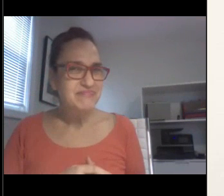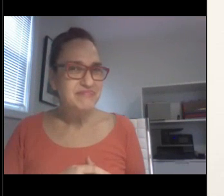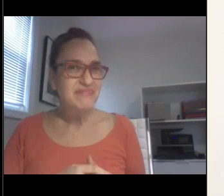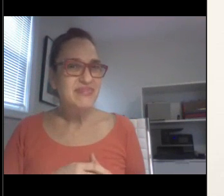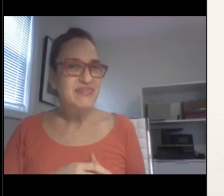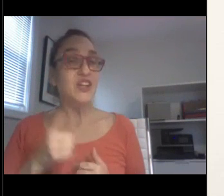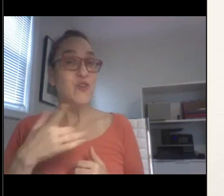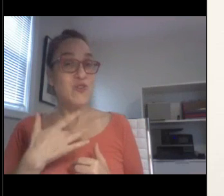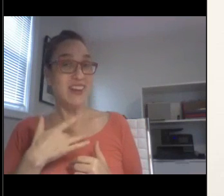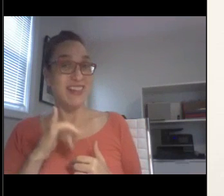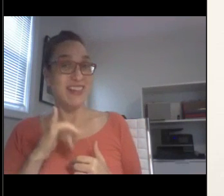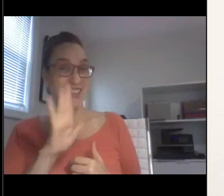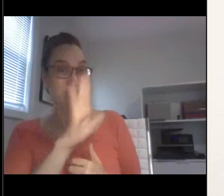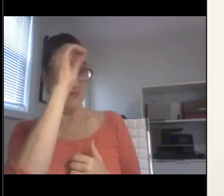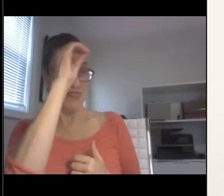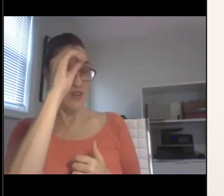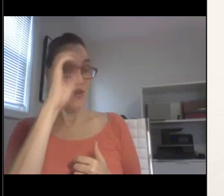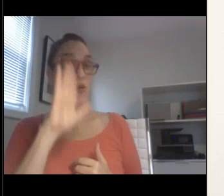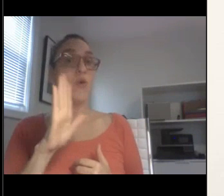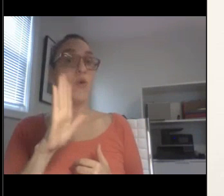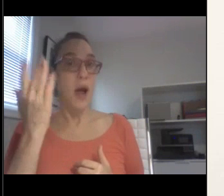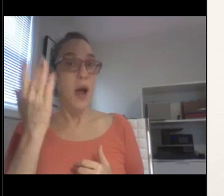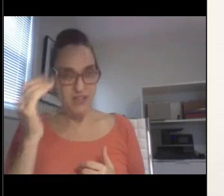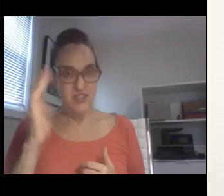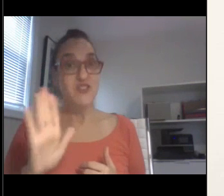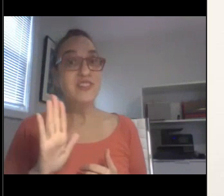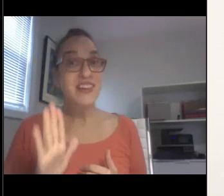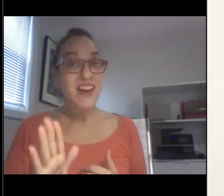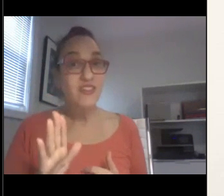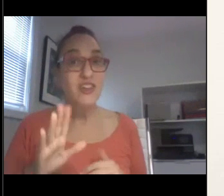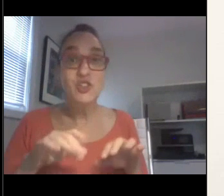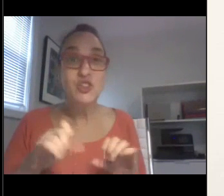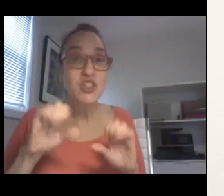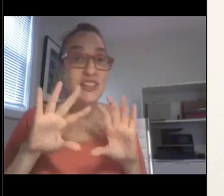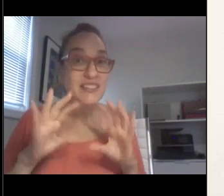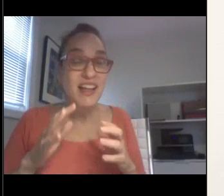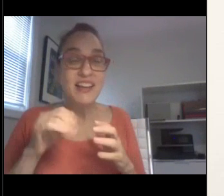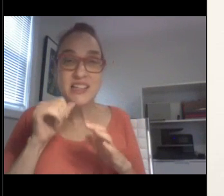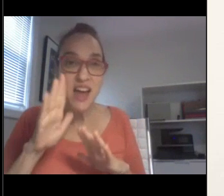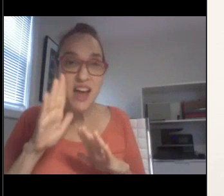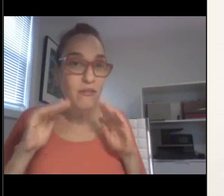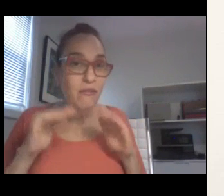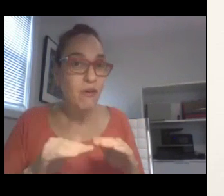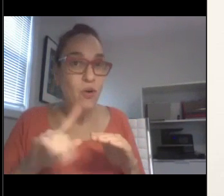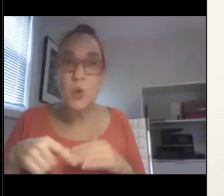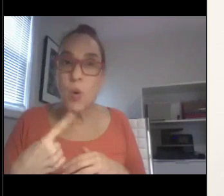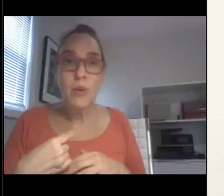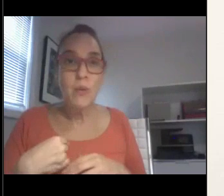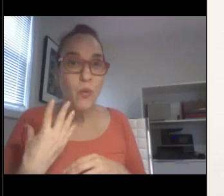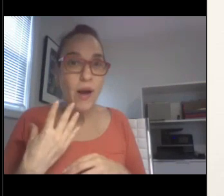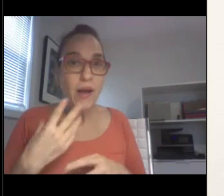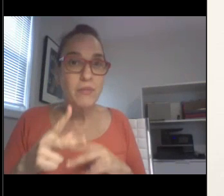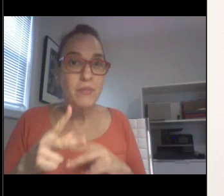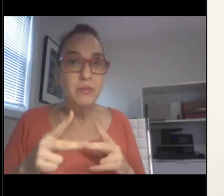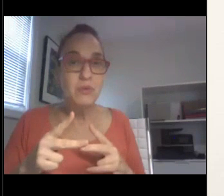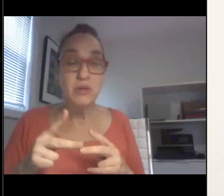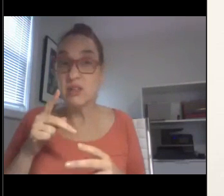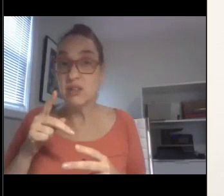because you've never taken a class before where whiteness wasn't centered. I did engage him on this point, and he validated. He was like,